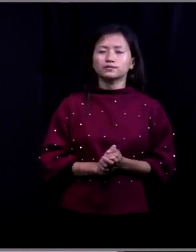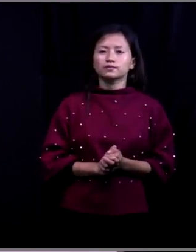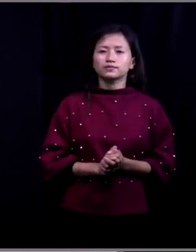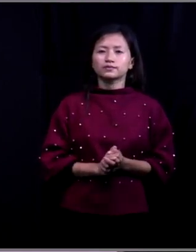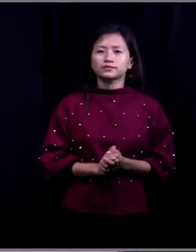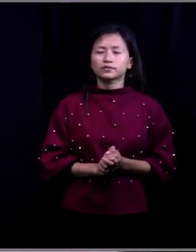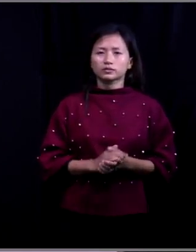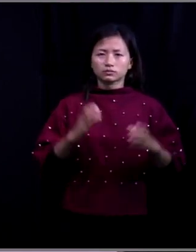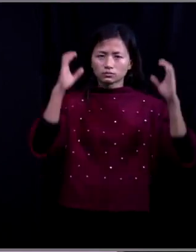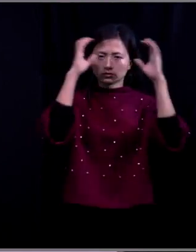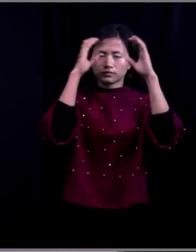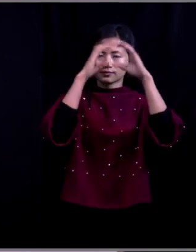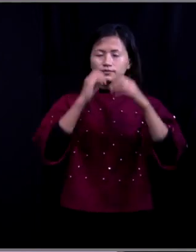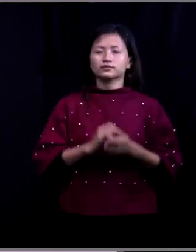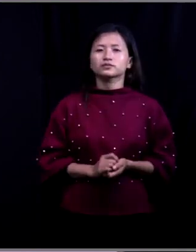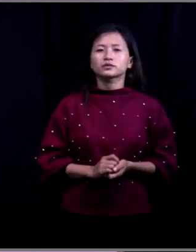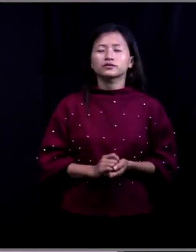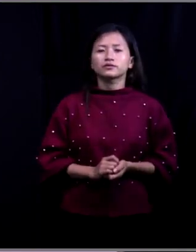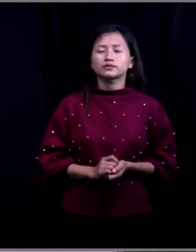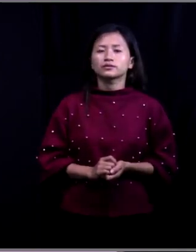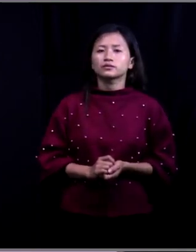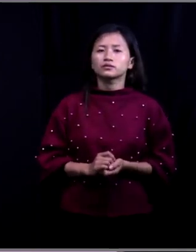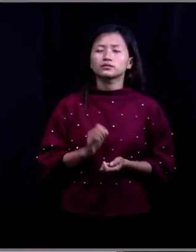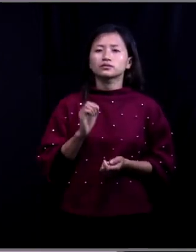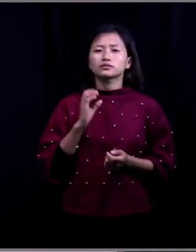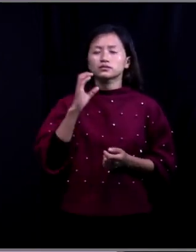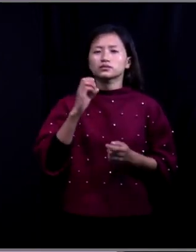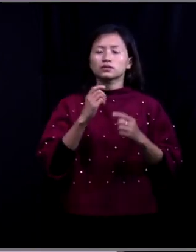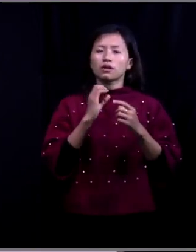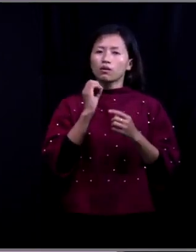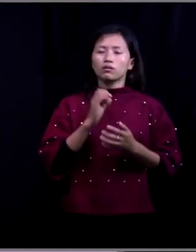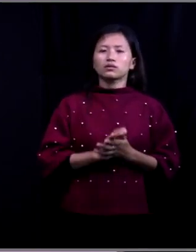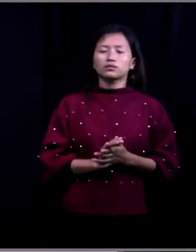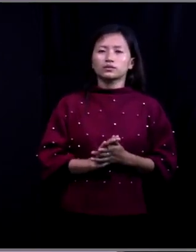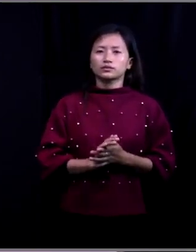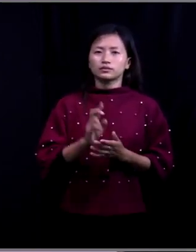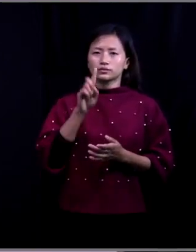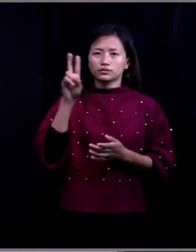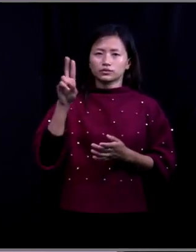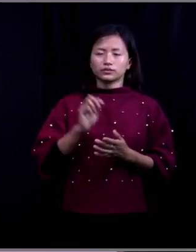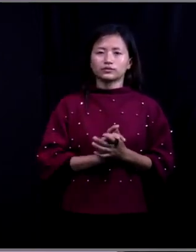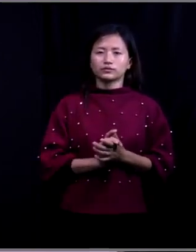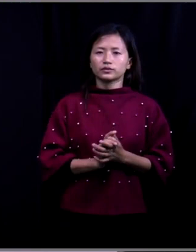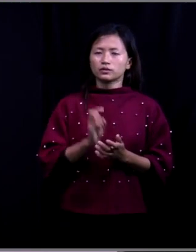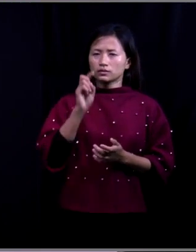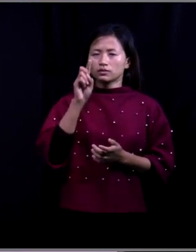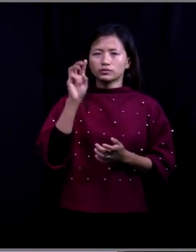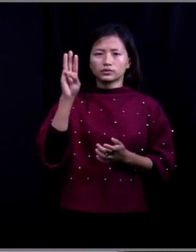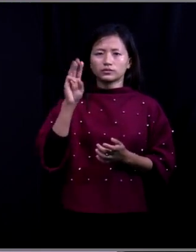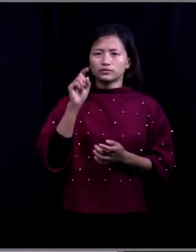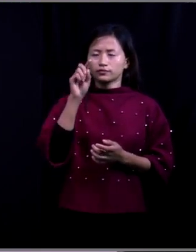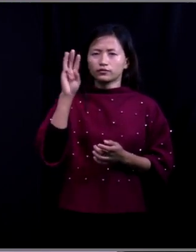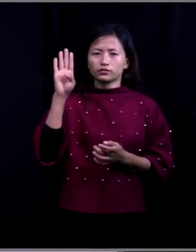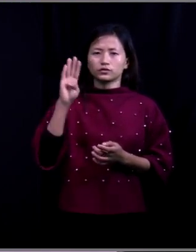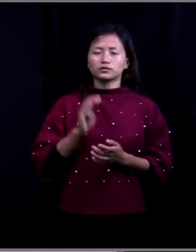I hope you are not confused when I say carbon-12 here. Carbon also has 3 isotopes, carbon-12, carbon-13, and